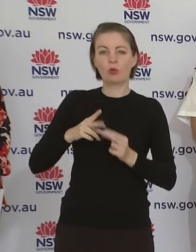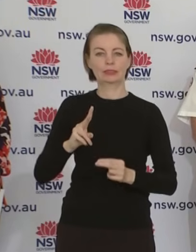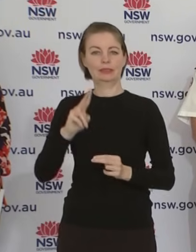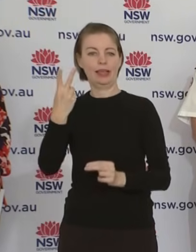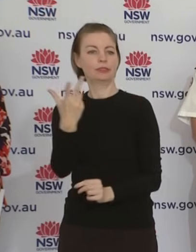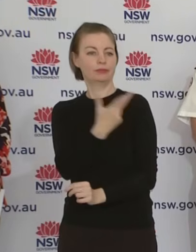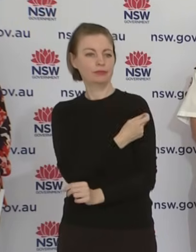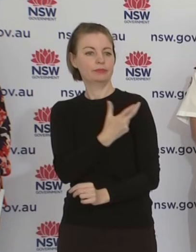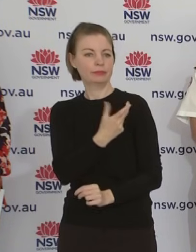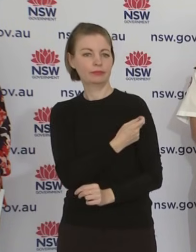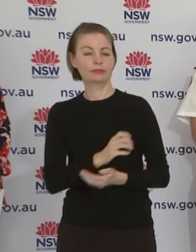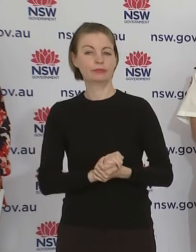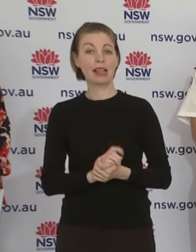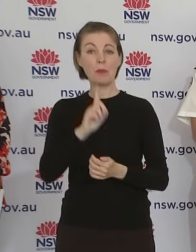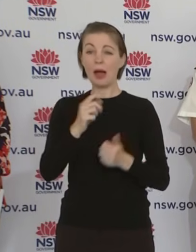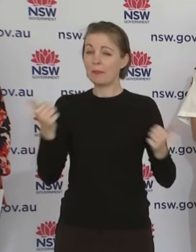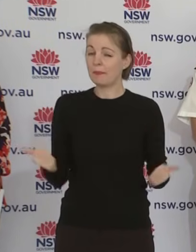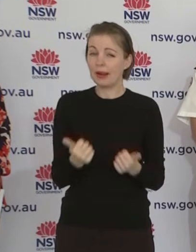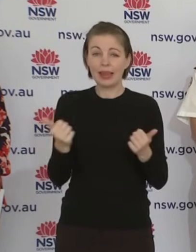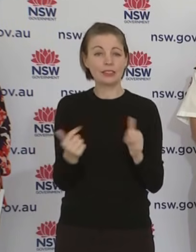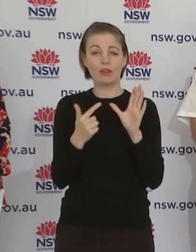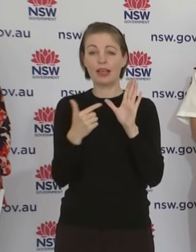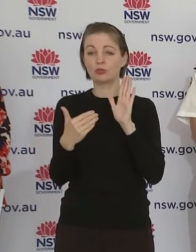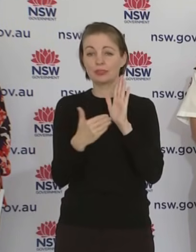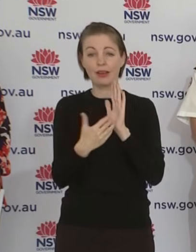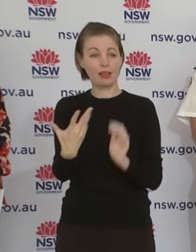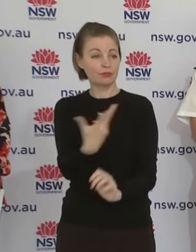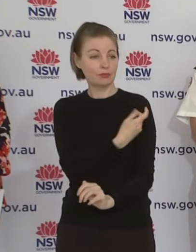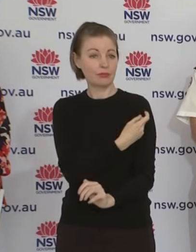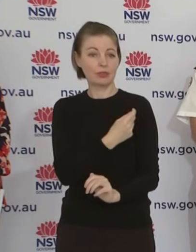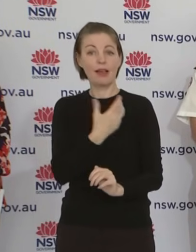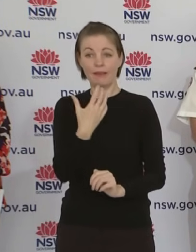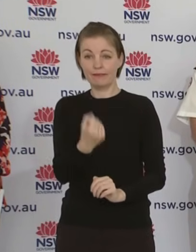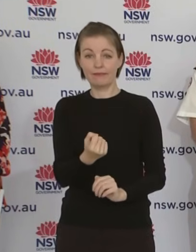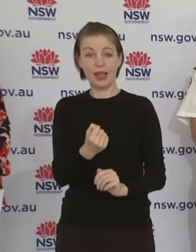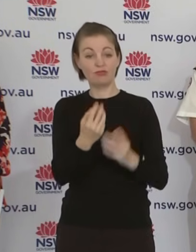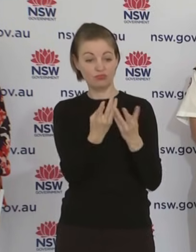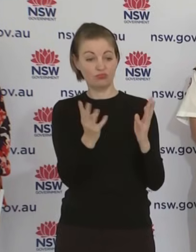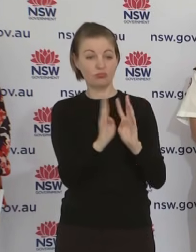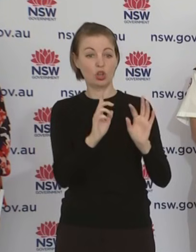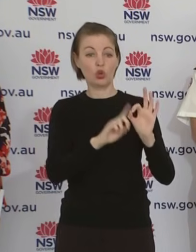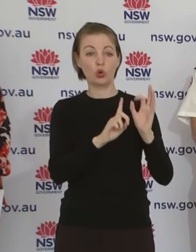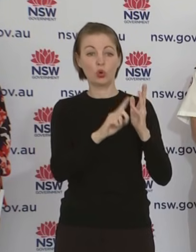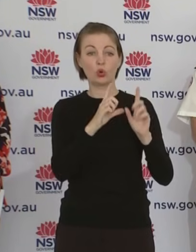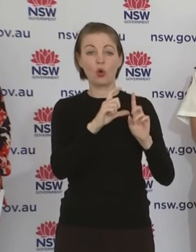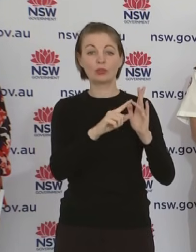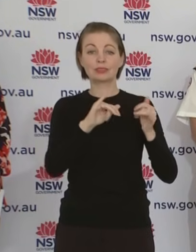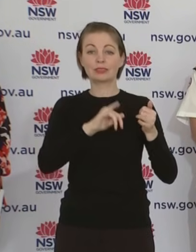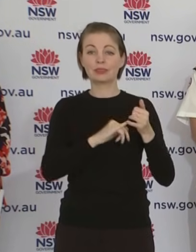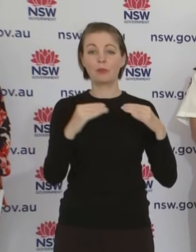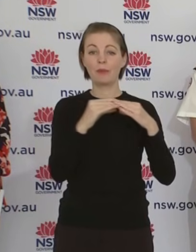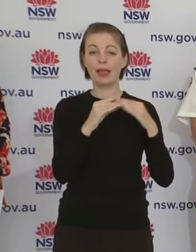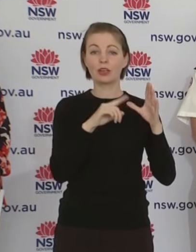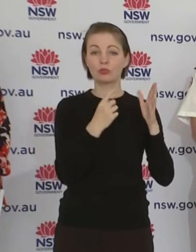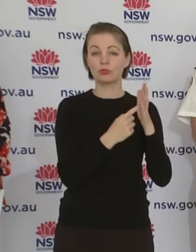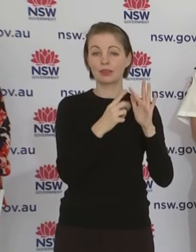if people want to go and get the AstraZeneca. So there's ample supply of vaccine. I've had the AstraZeneca and I encourage people to get vaccinated. We still